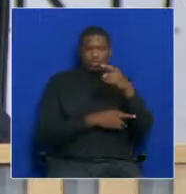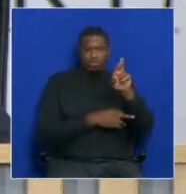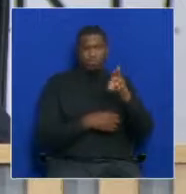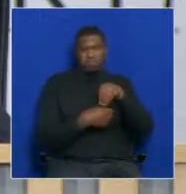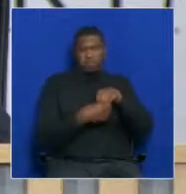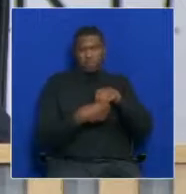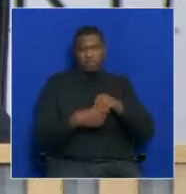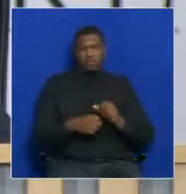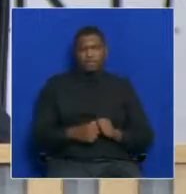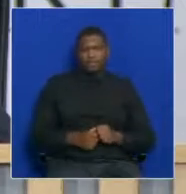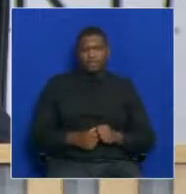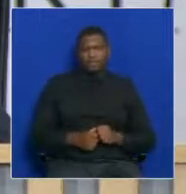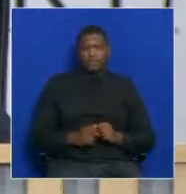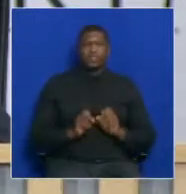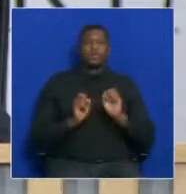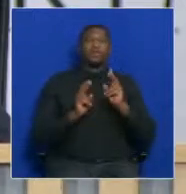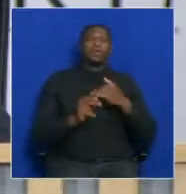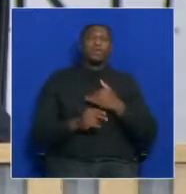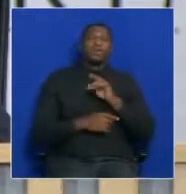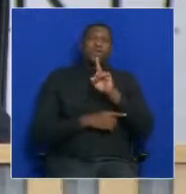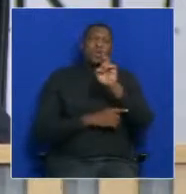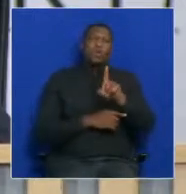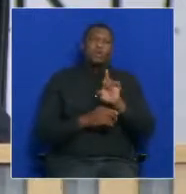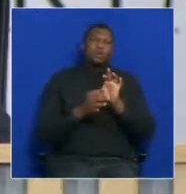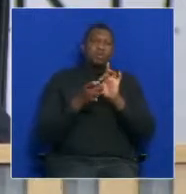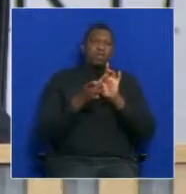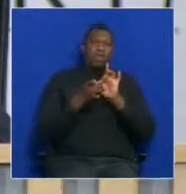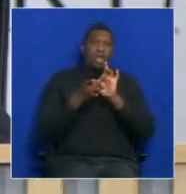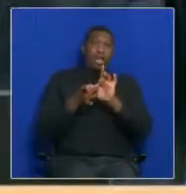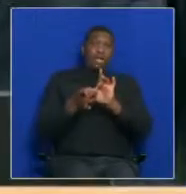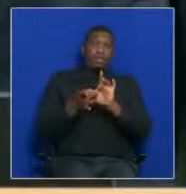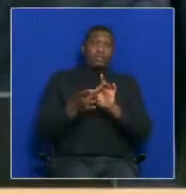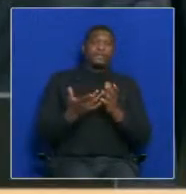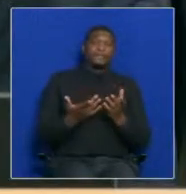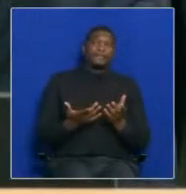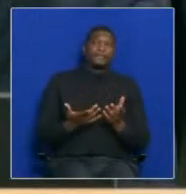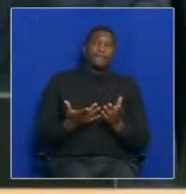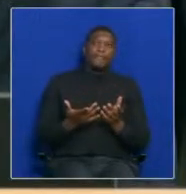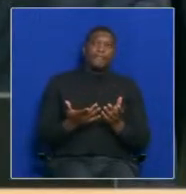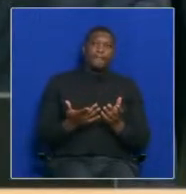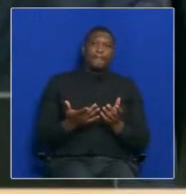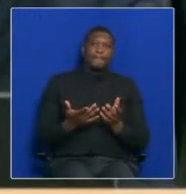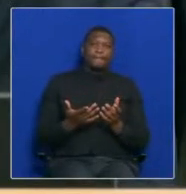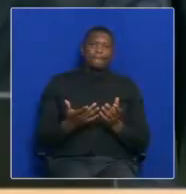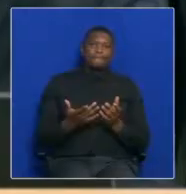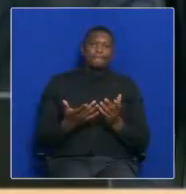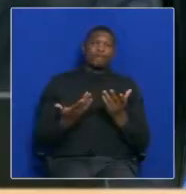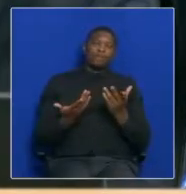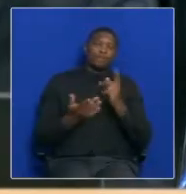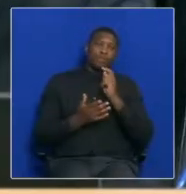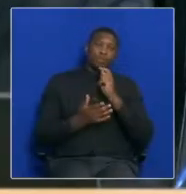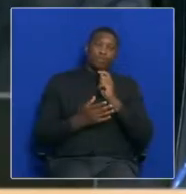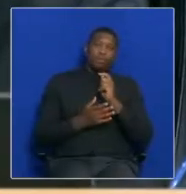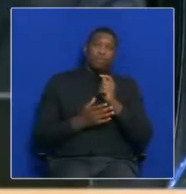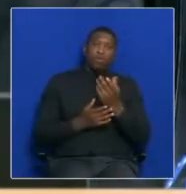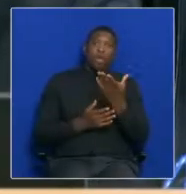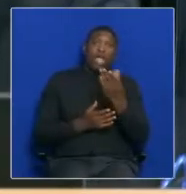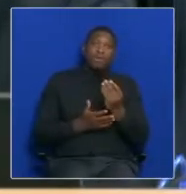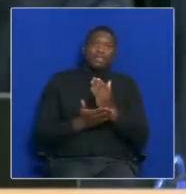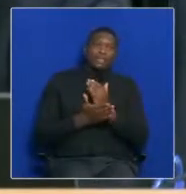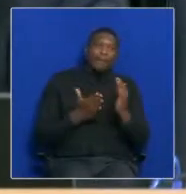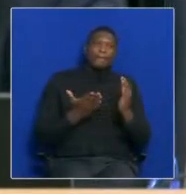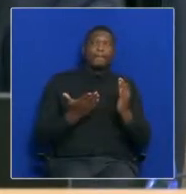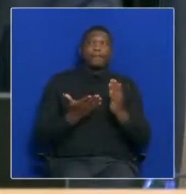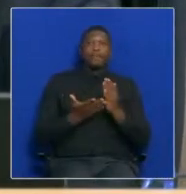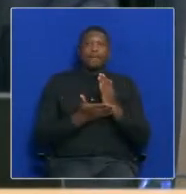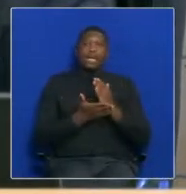Let me ask a related question. Are exceptions provided for? There is